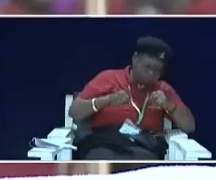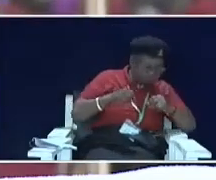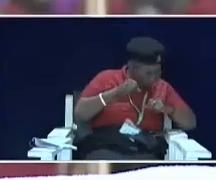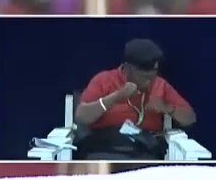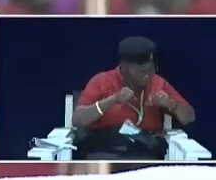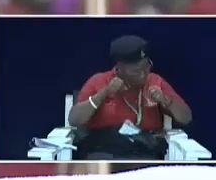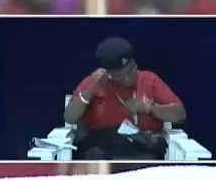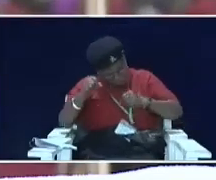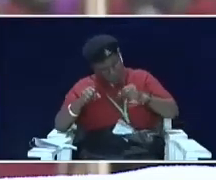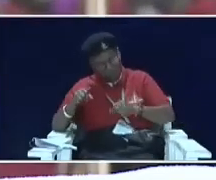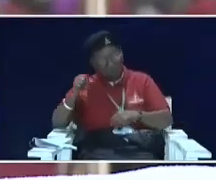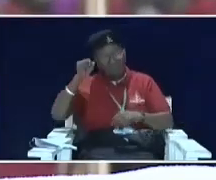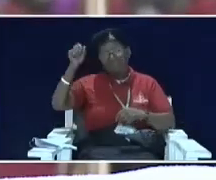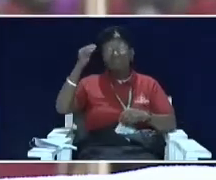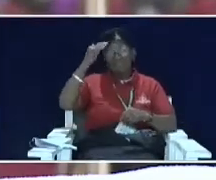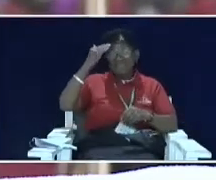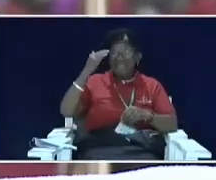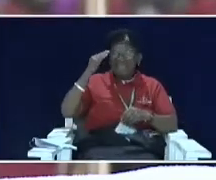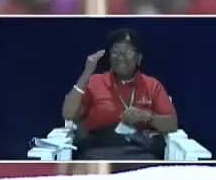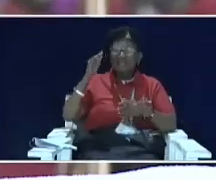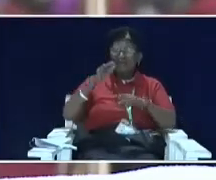weeping, sobbing.